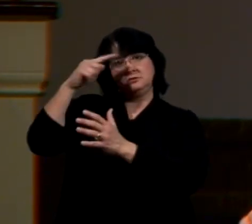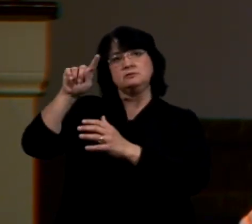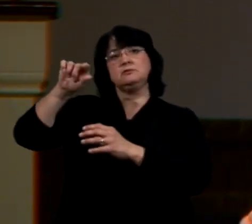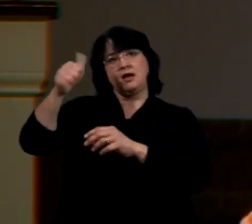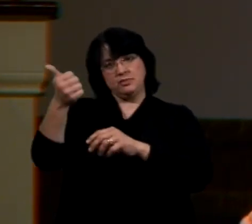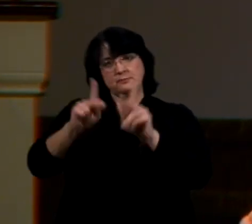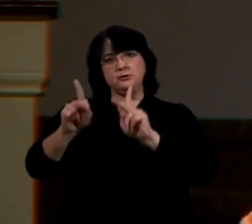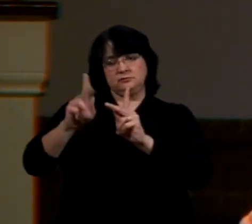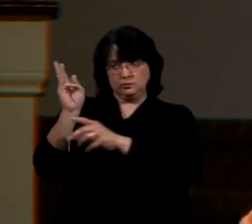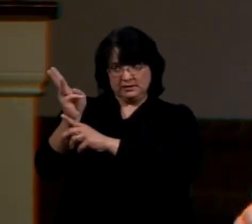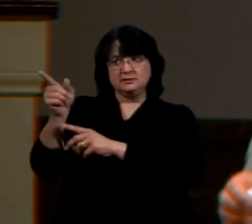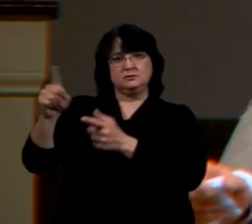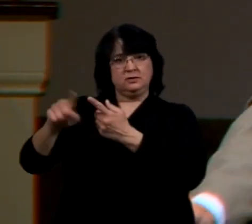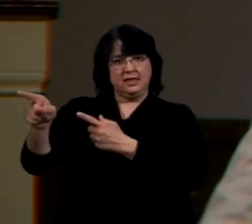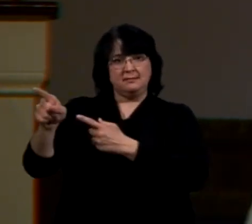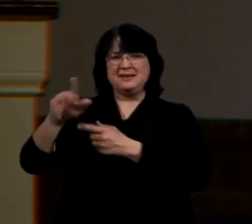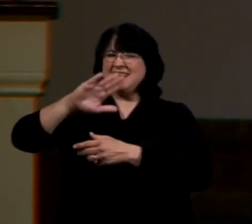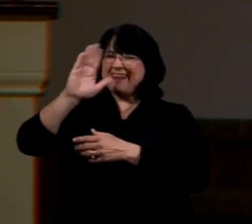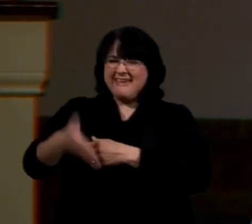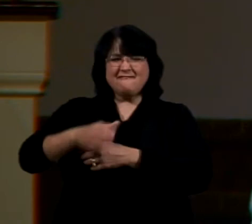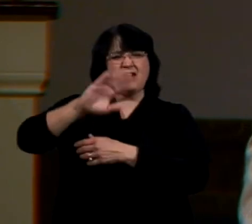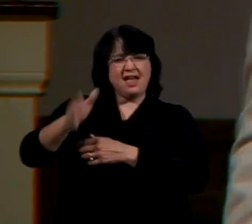Never, never, never, never embarrass anybody.